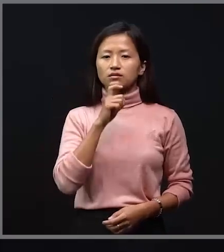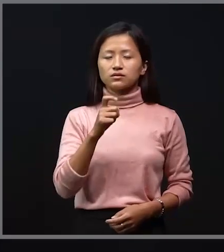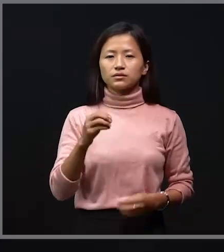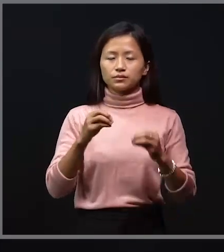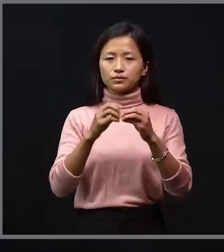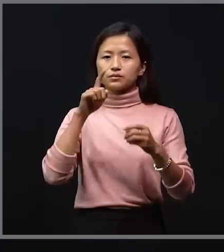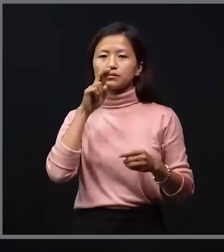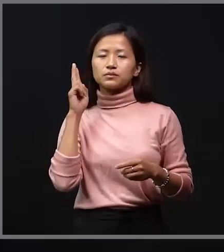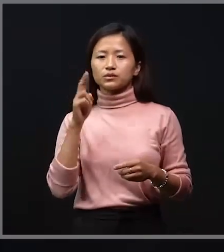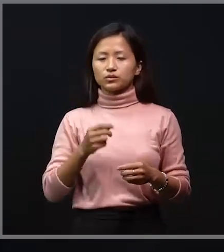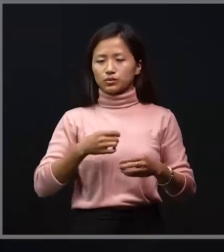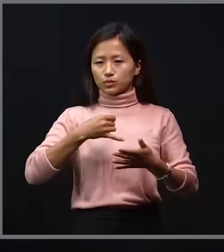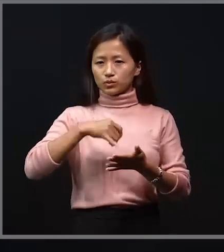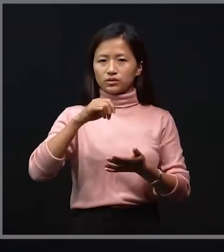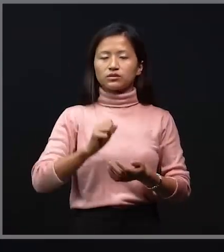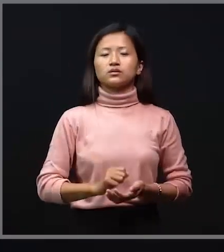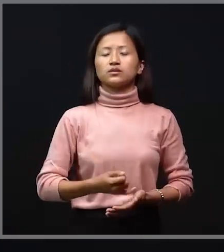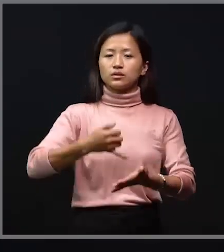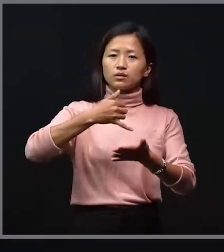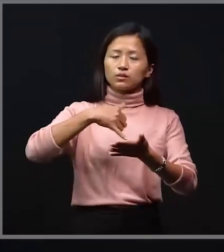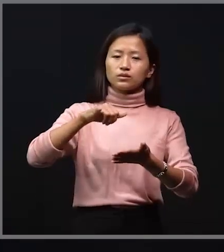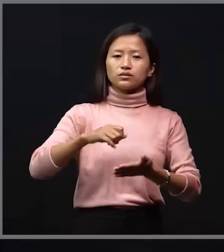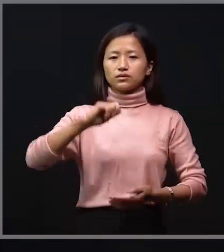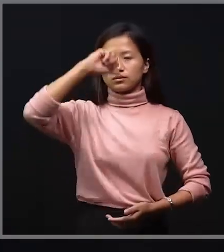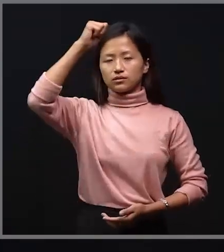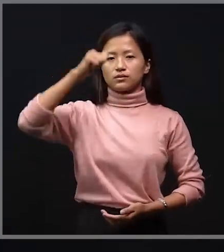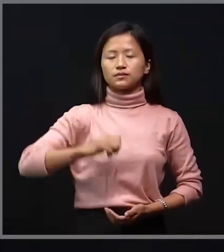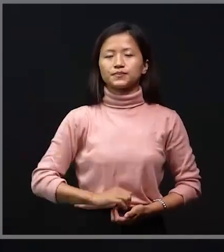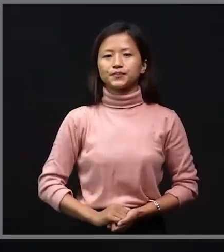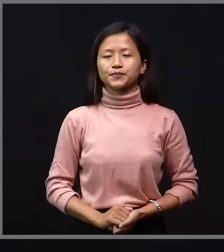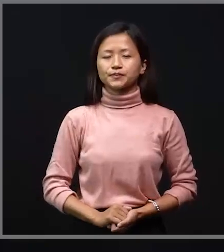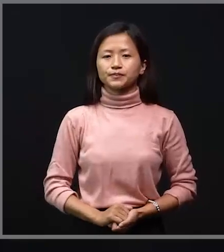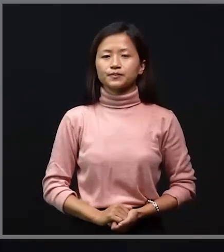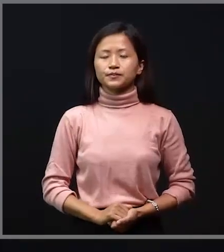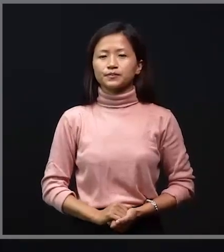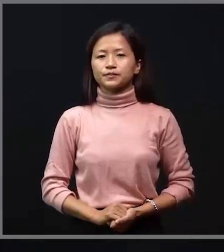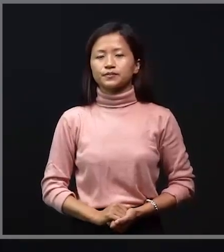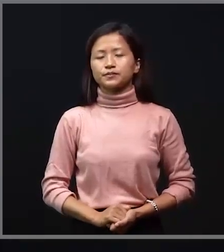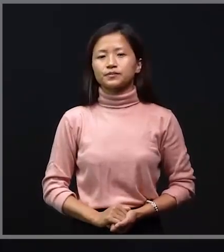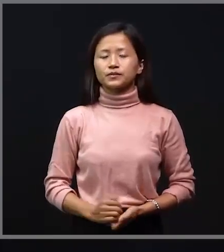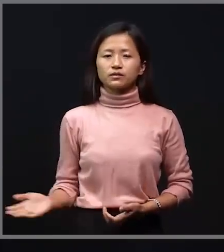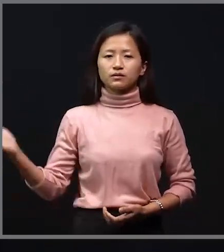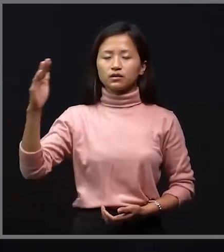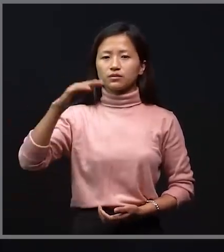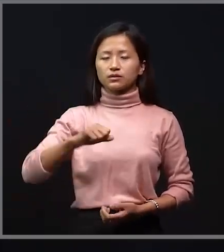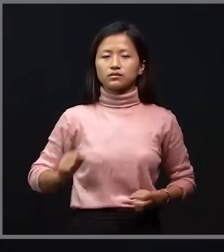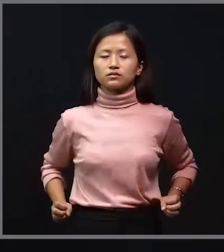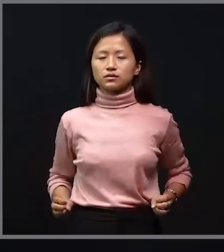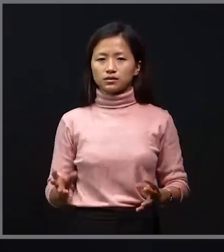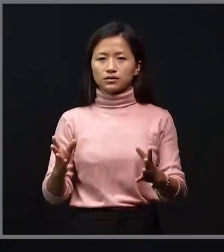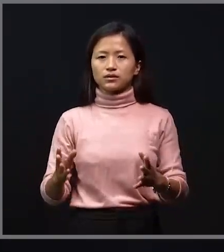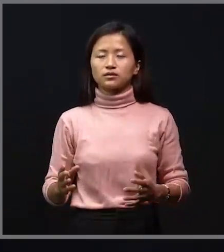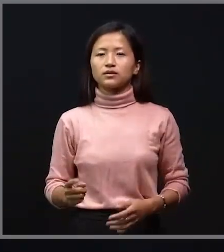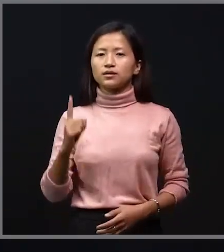Britishers to quit India, that is to go away from India. So this Quit India movement started again